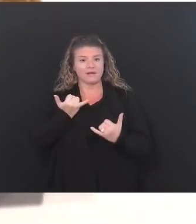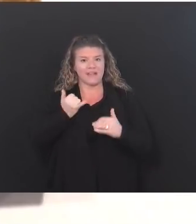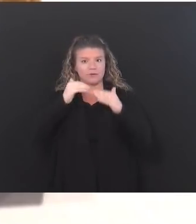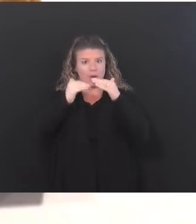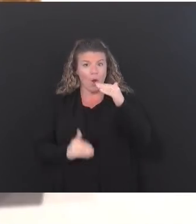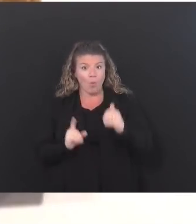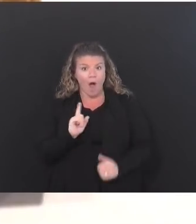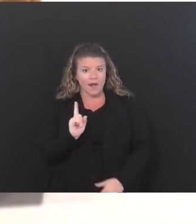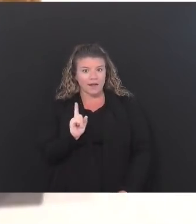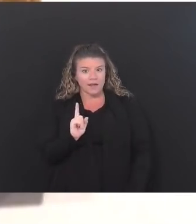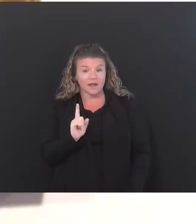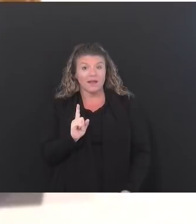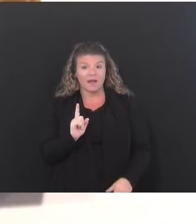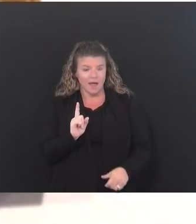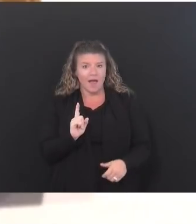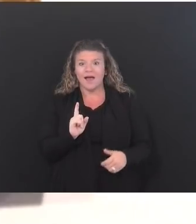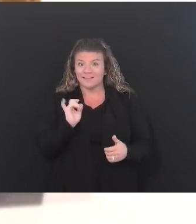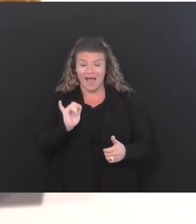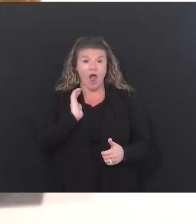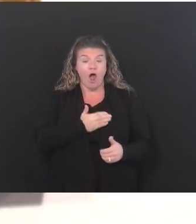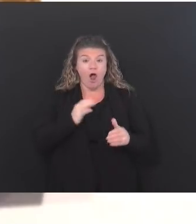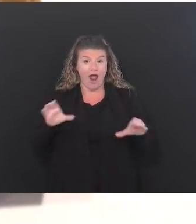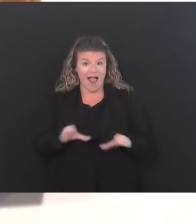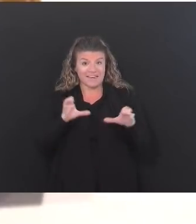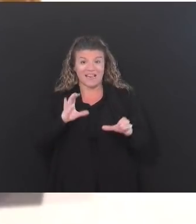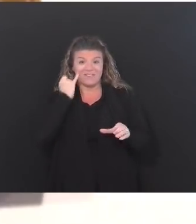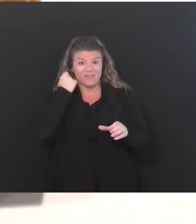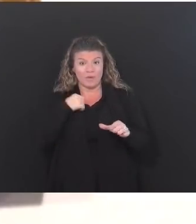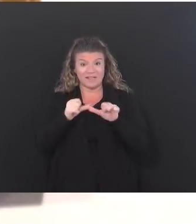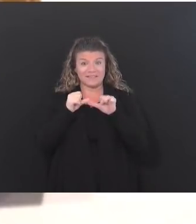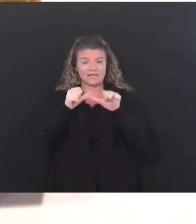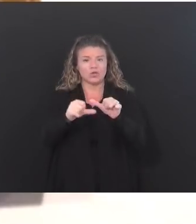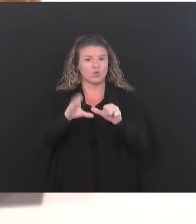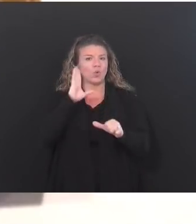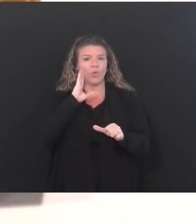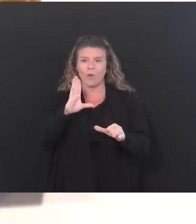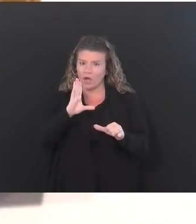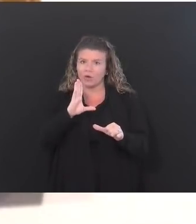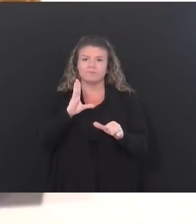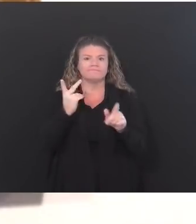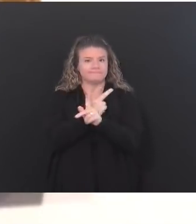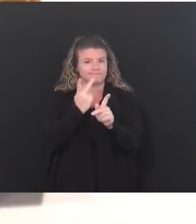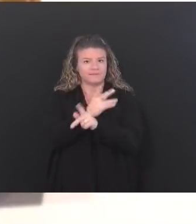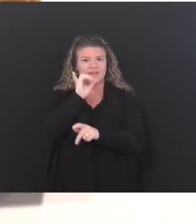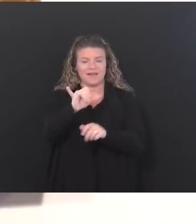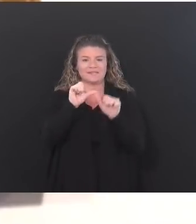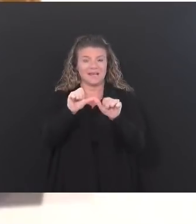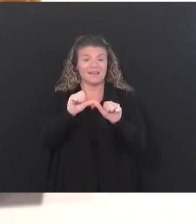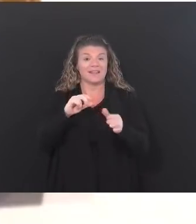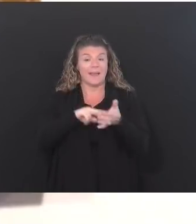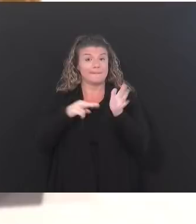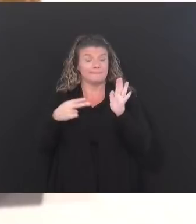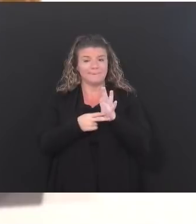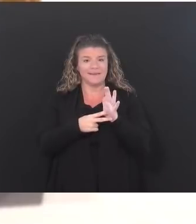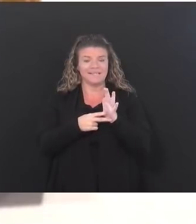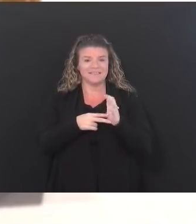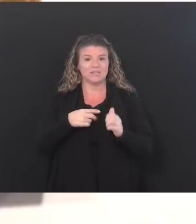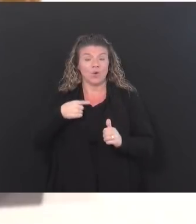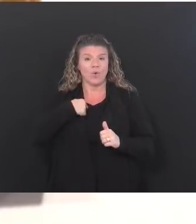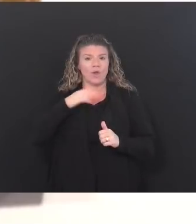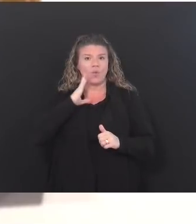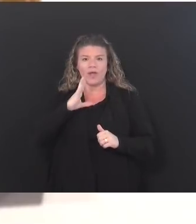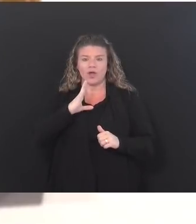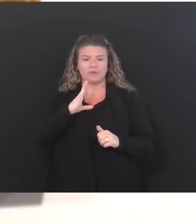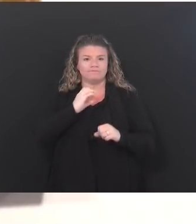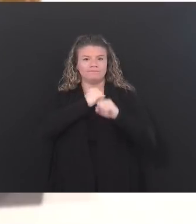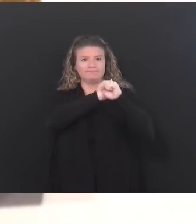I believe that these activities will allow us to do, then we starve off the virus and the virus goes away